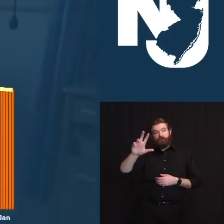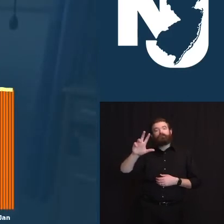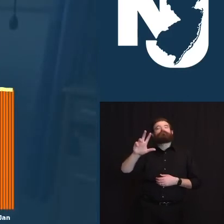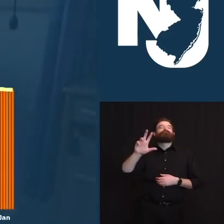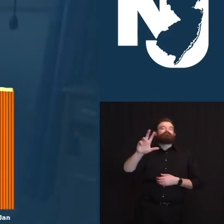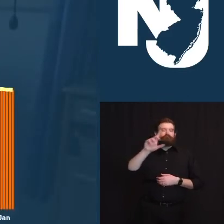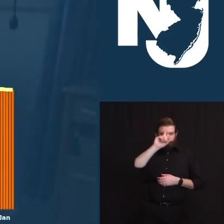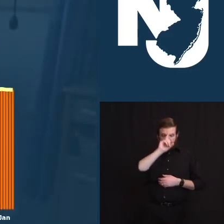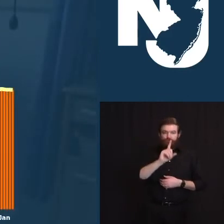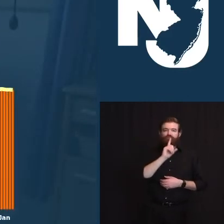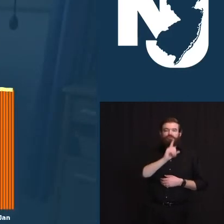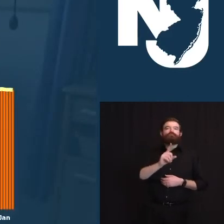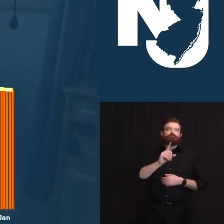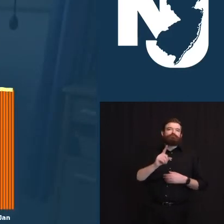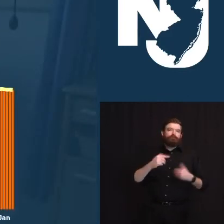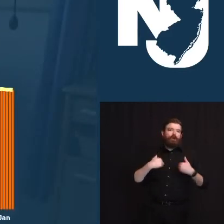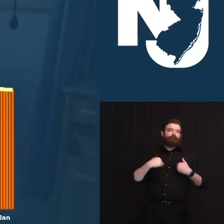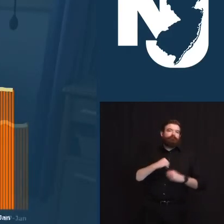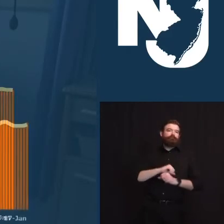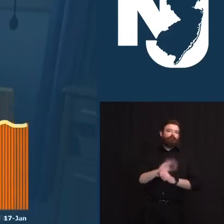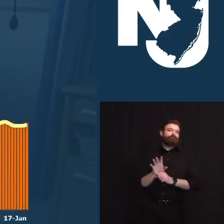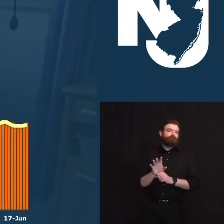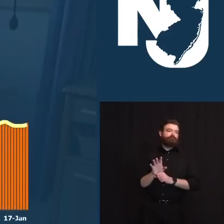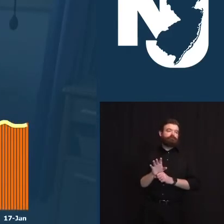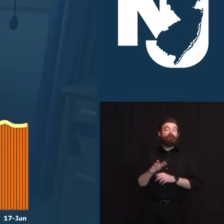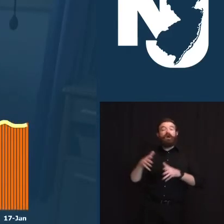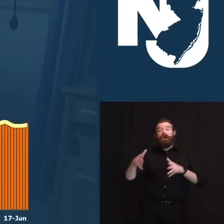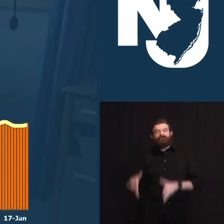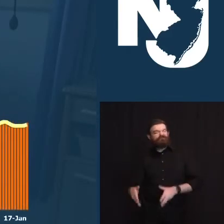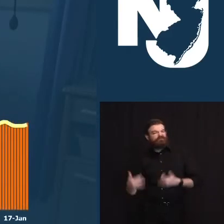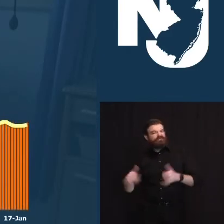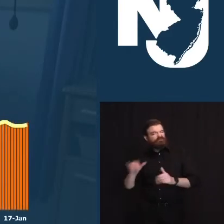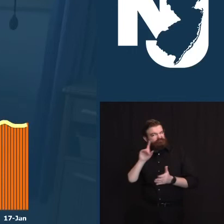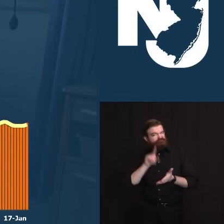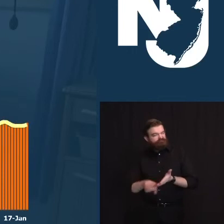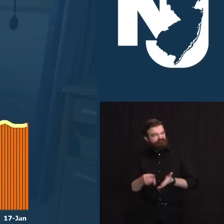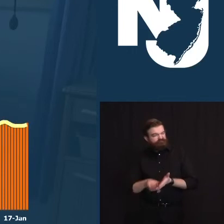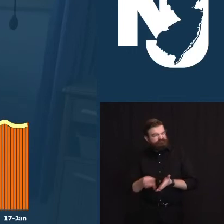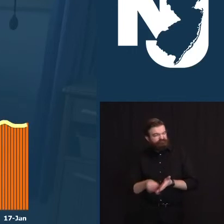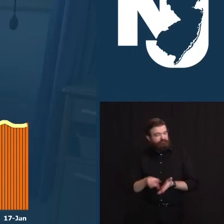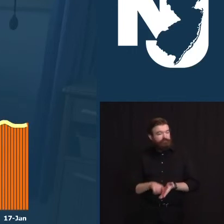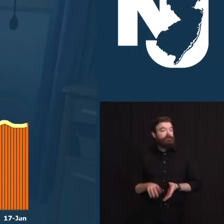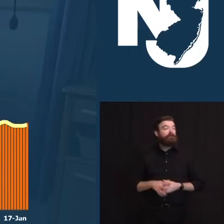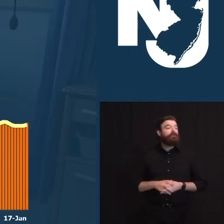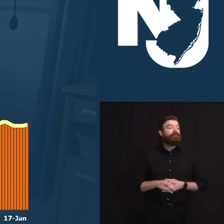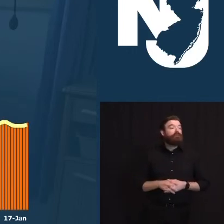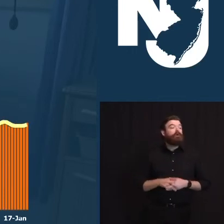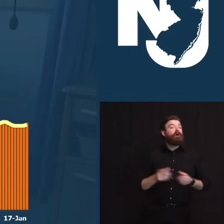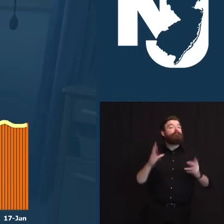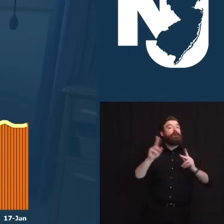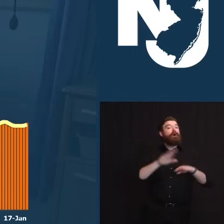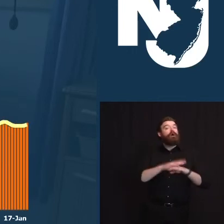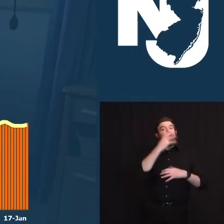in ICU, 638, and number on ventilators, 445. Judy and Pat and I were having this discussion earlier, and